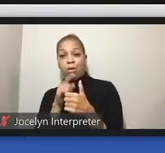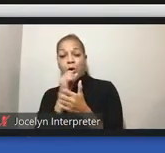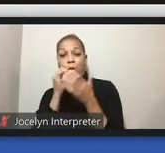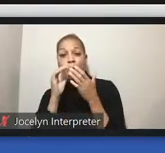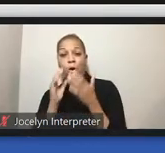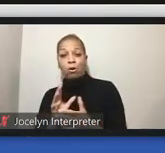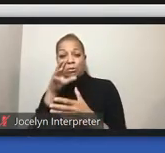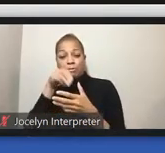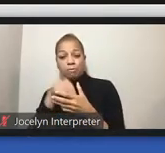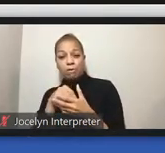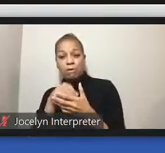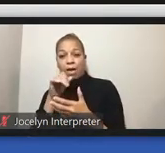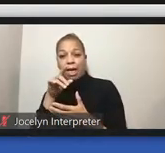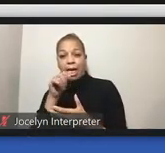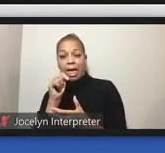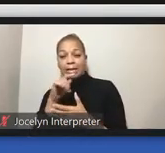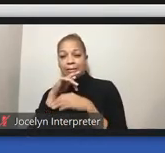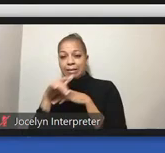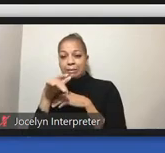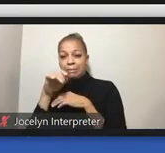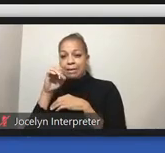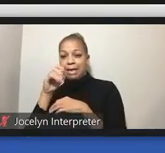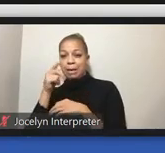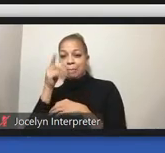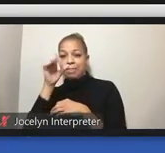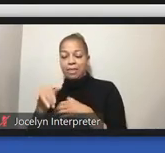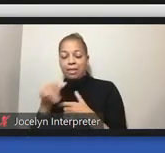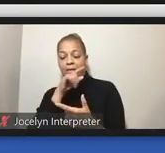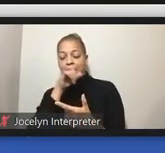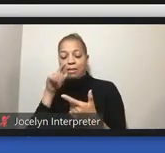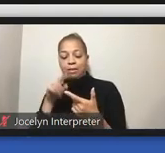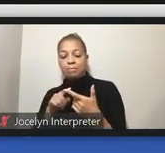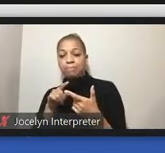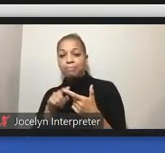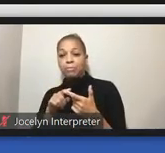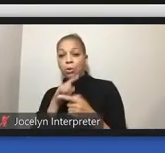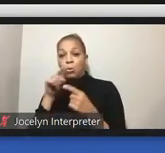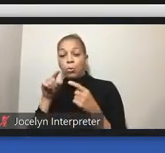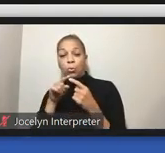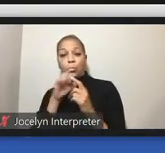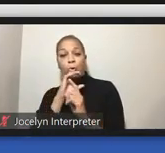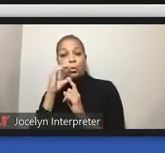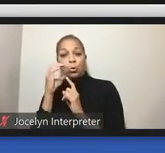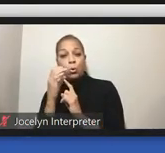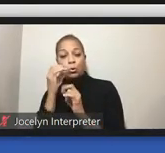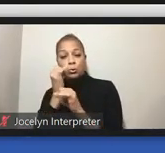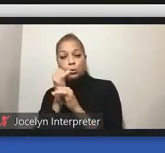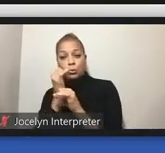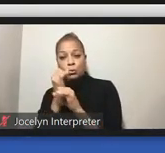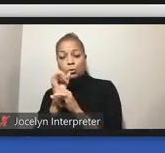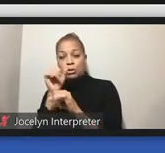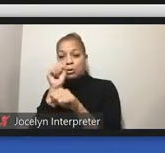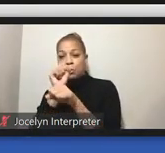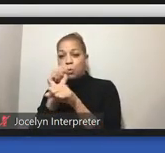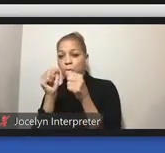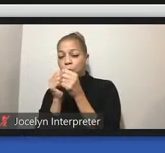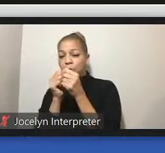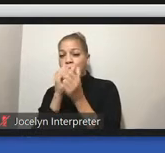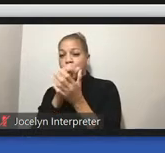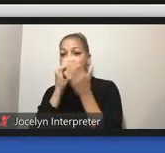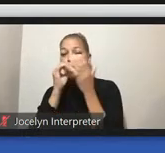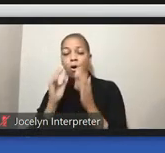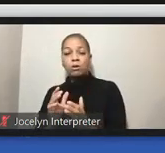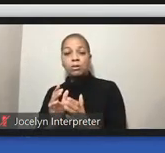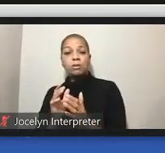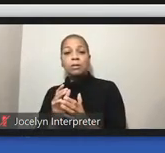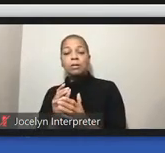of empty empathy. And second, when the cultural institutions that work with artists do